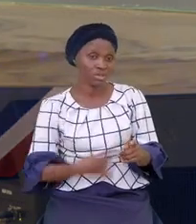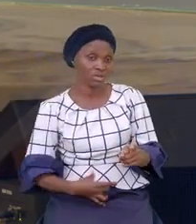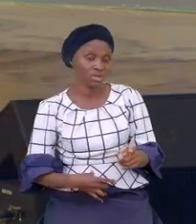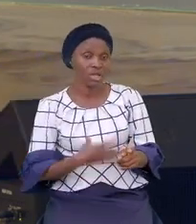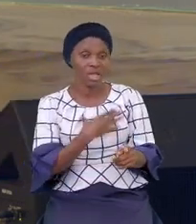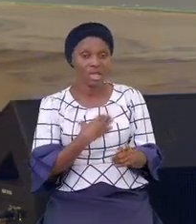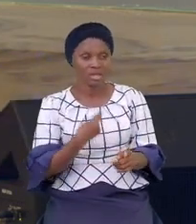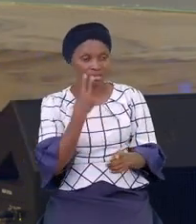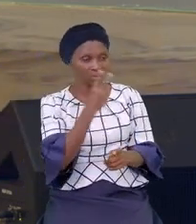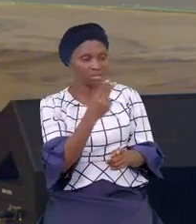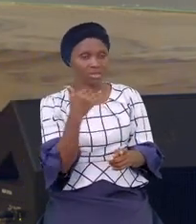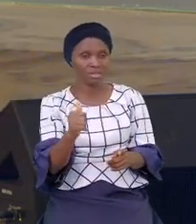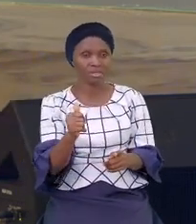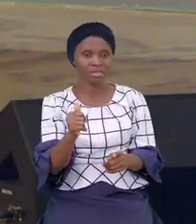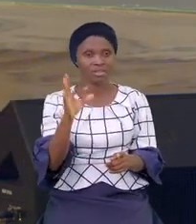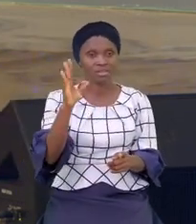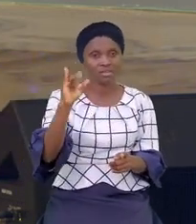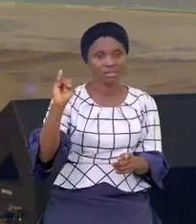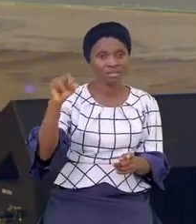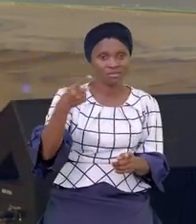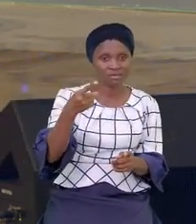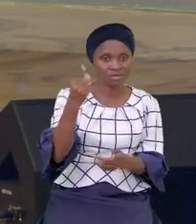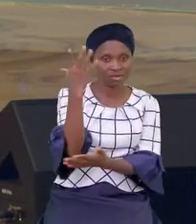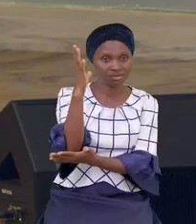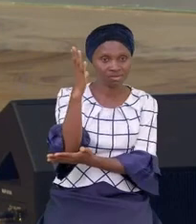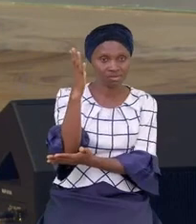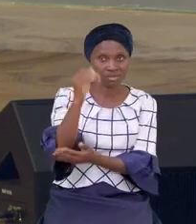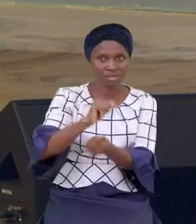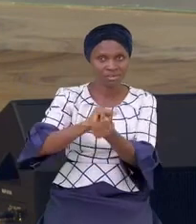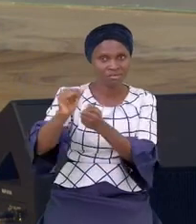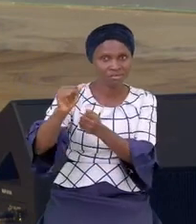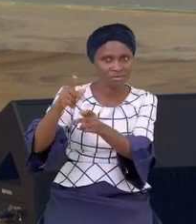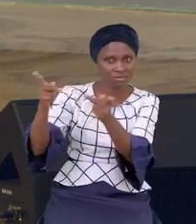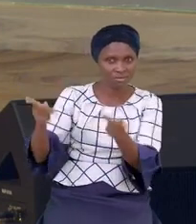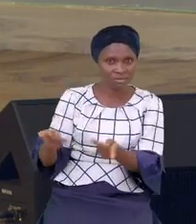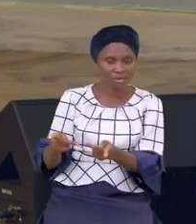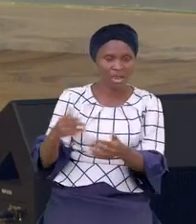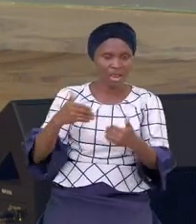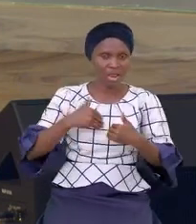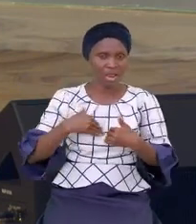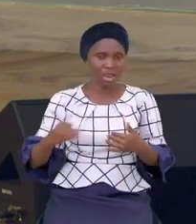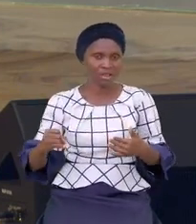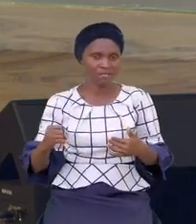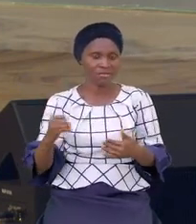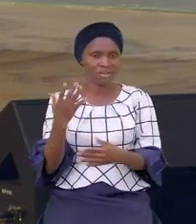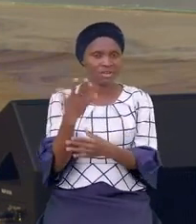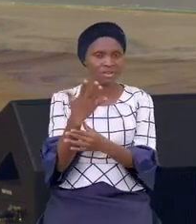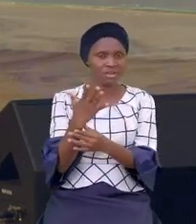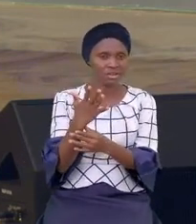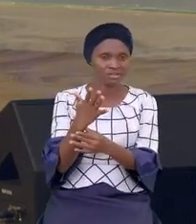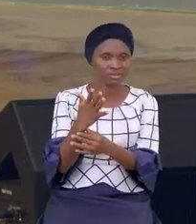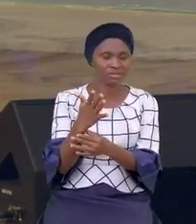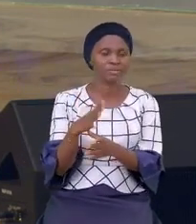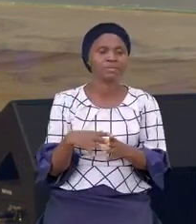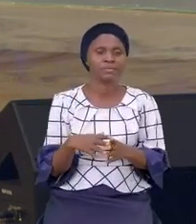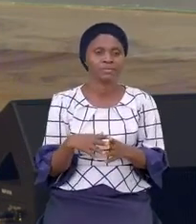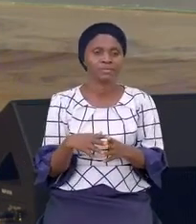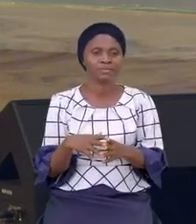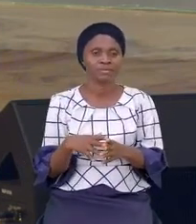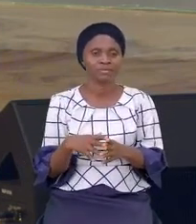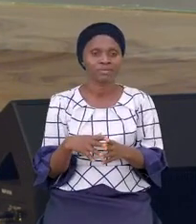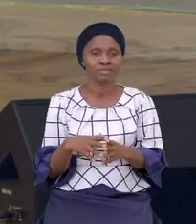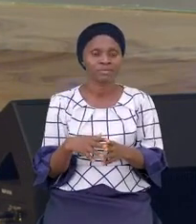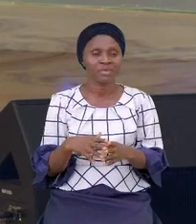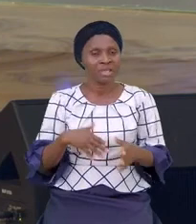fig tree afar off, having leaves, he came, if haply he